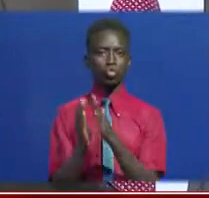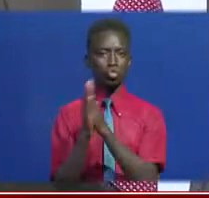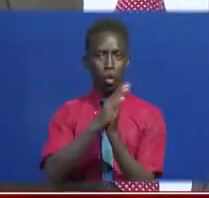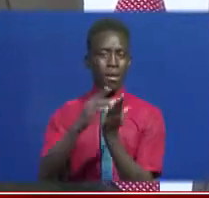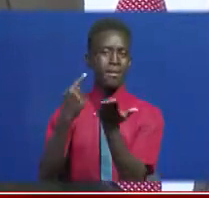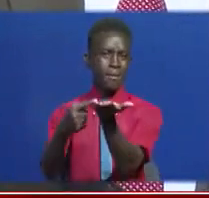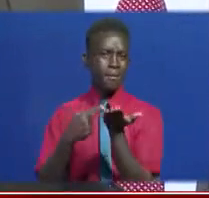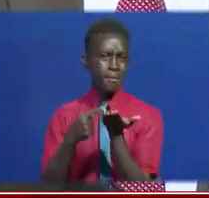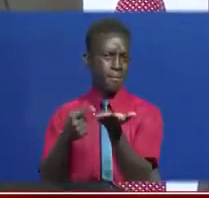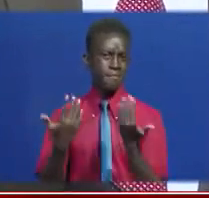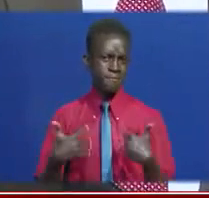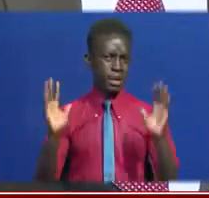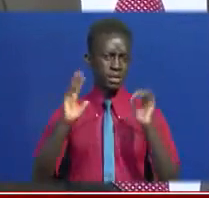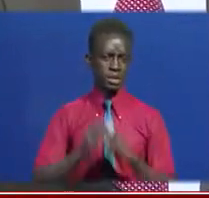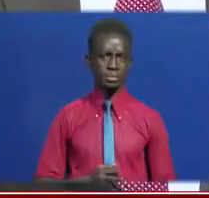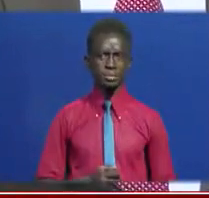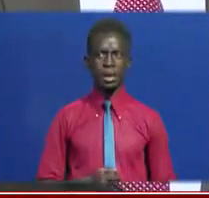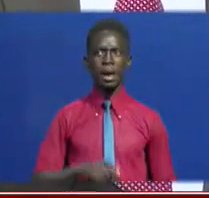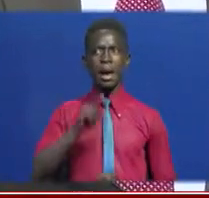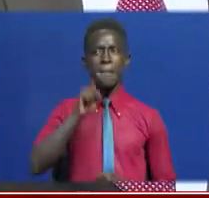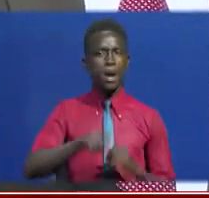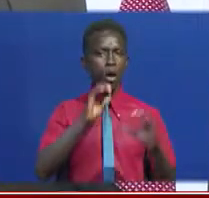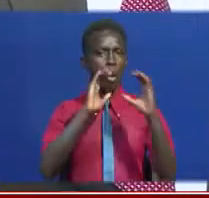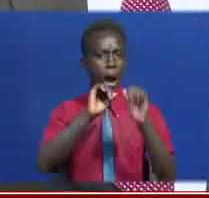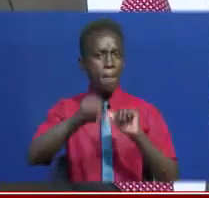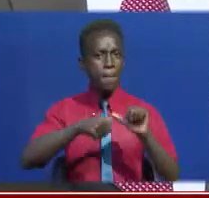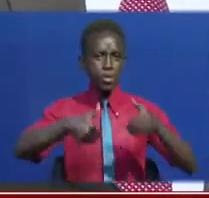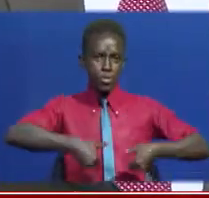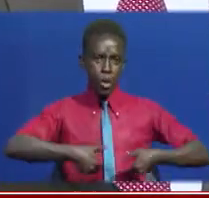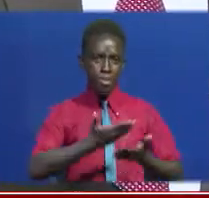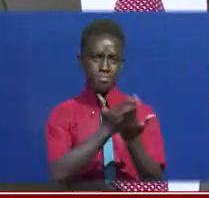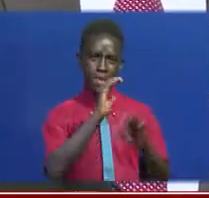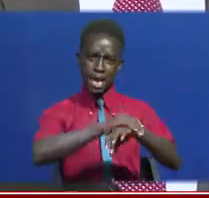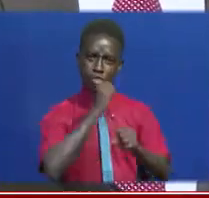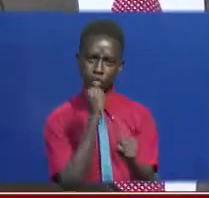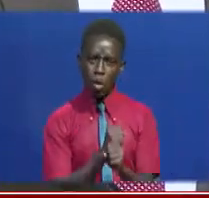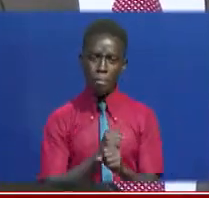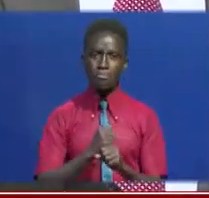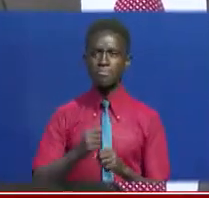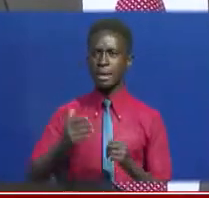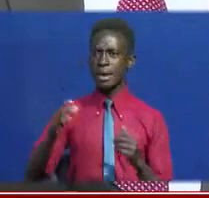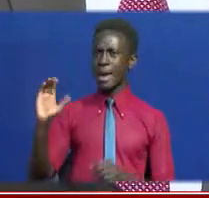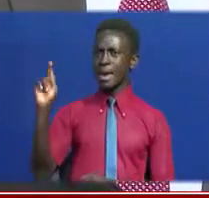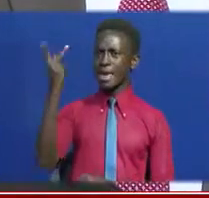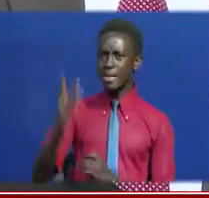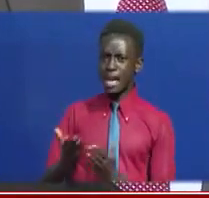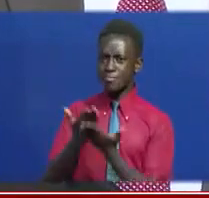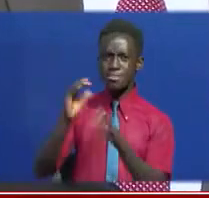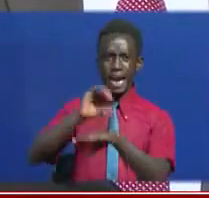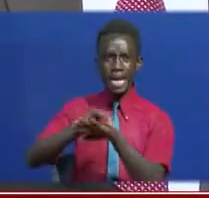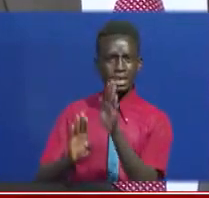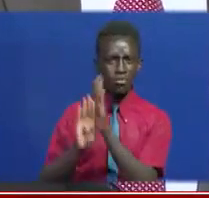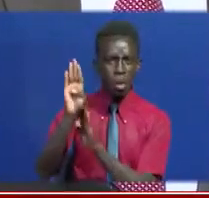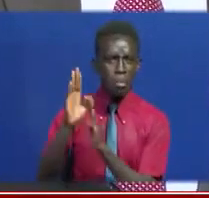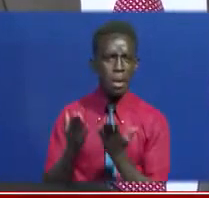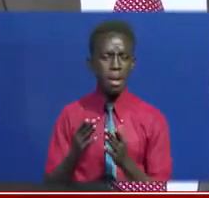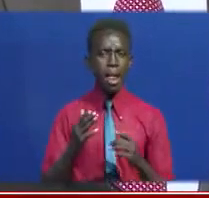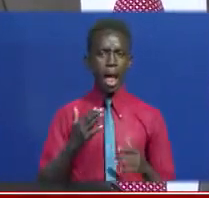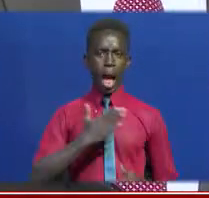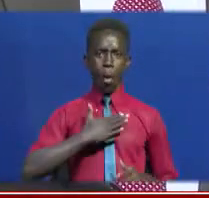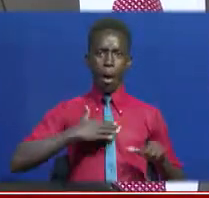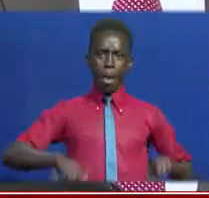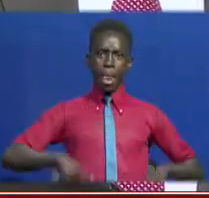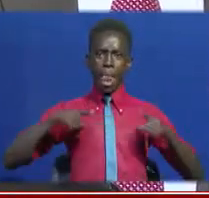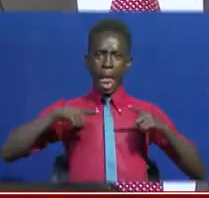ya vijana kupata kazi, wananchi kupata maendeleo, na hali ya maisha yetu kuwa yanapanda juu na kuwa